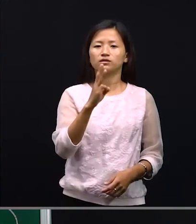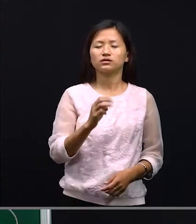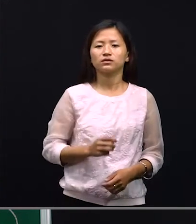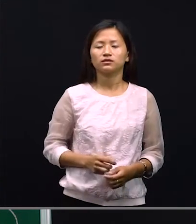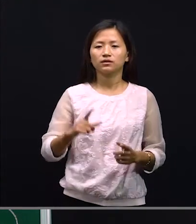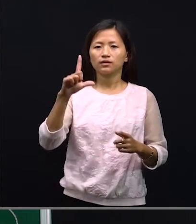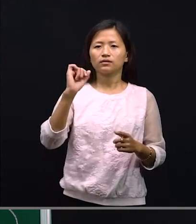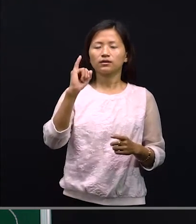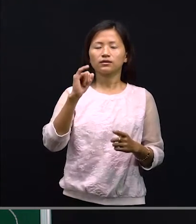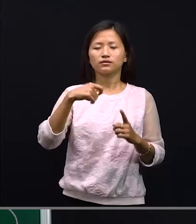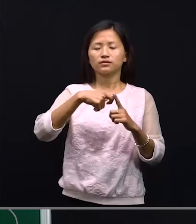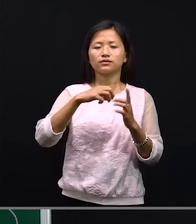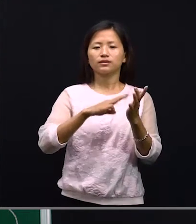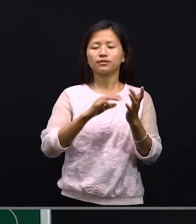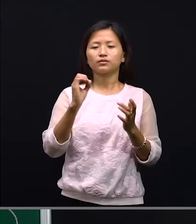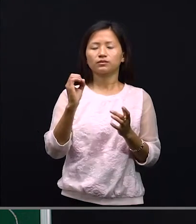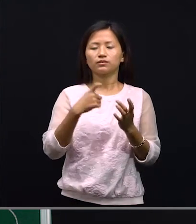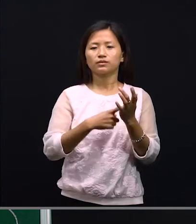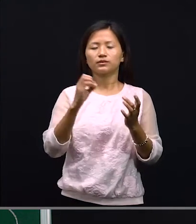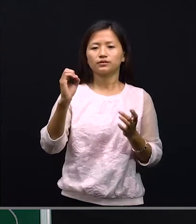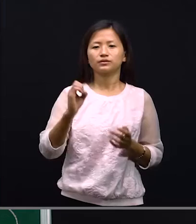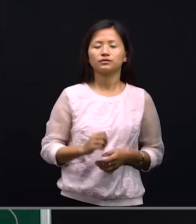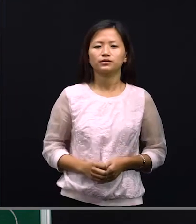this Leaky River there is this